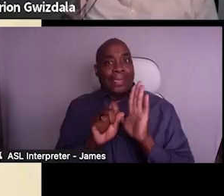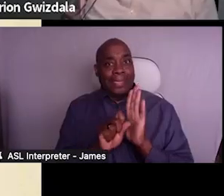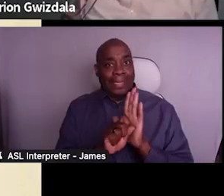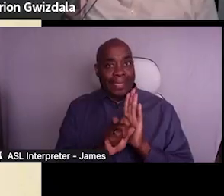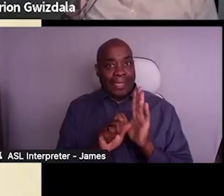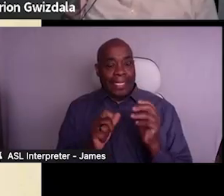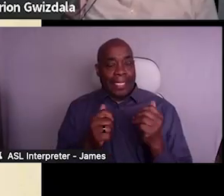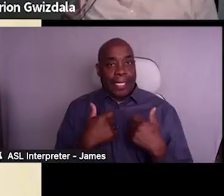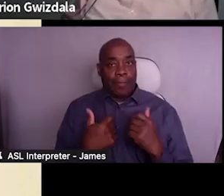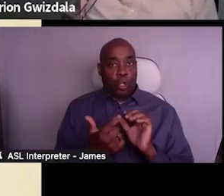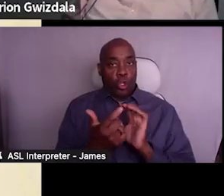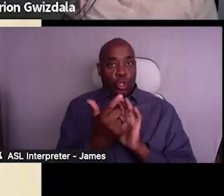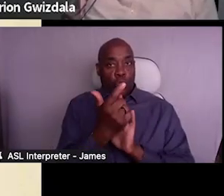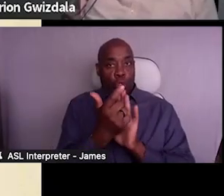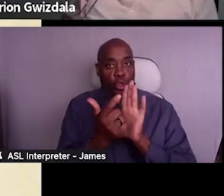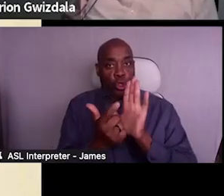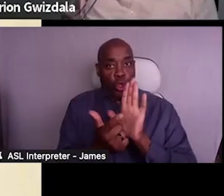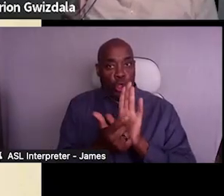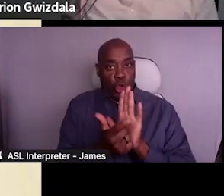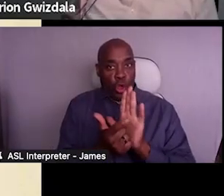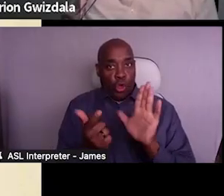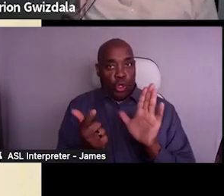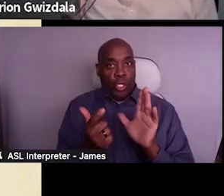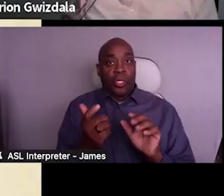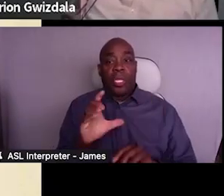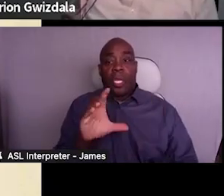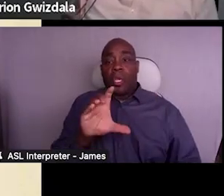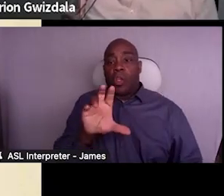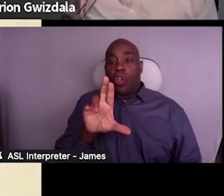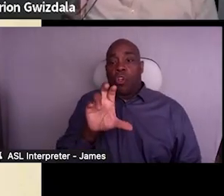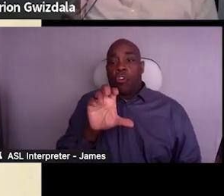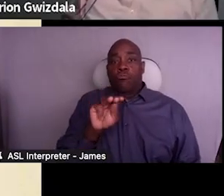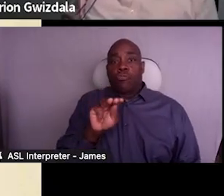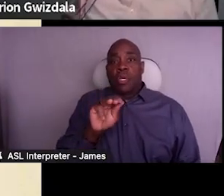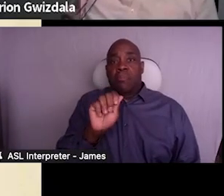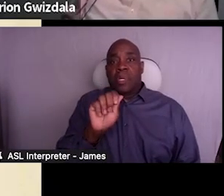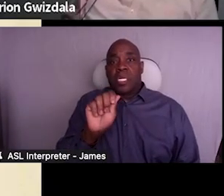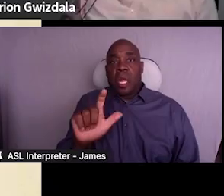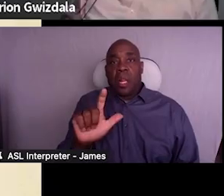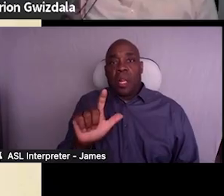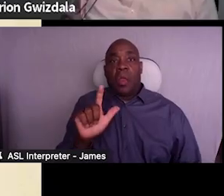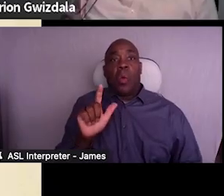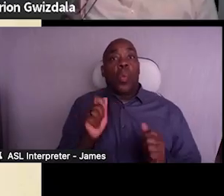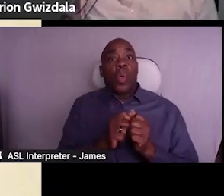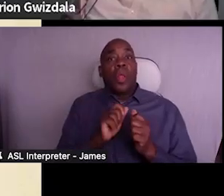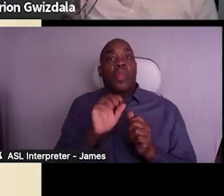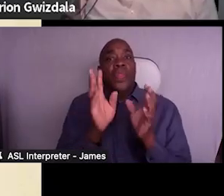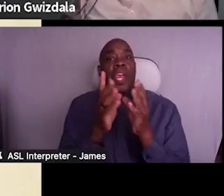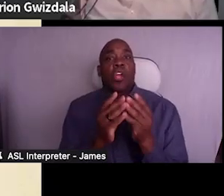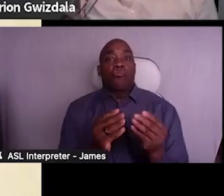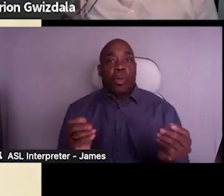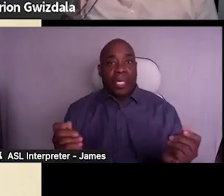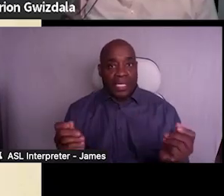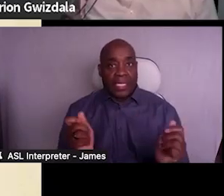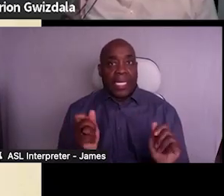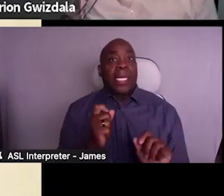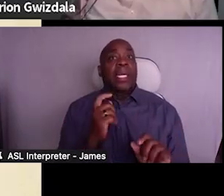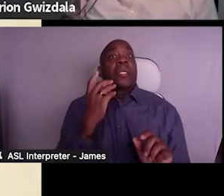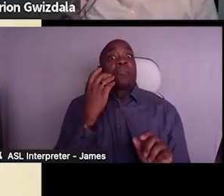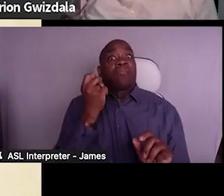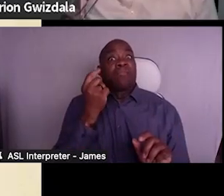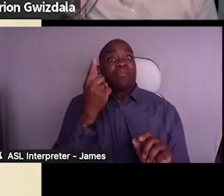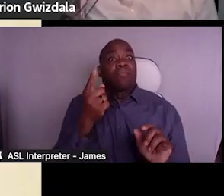have laws that are criminal in their remedies. And I believe Massachusetts is one of